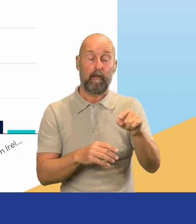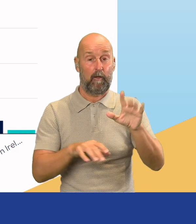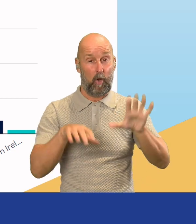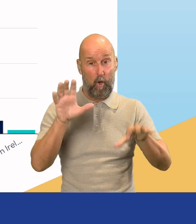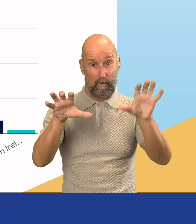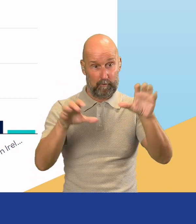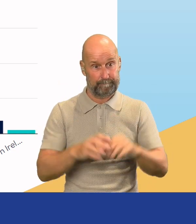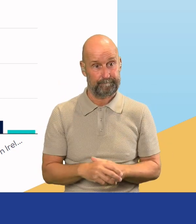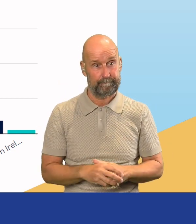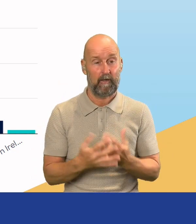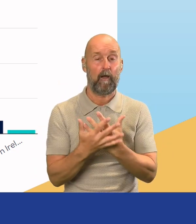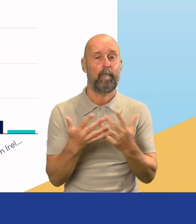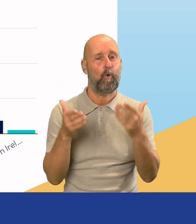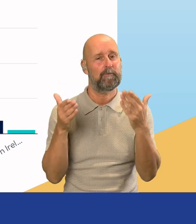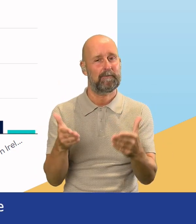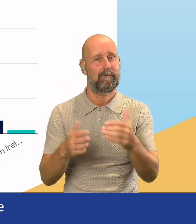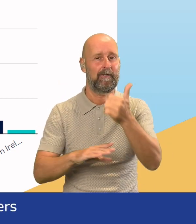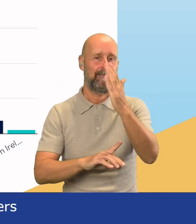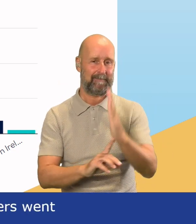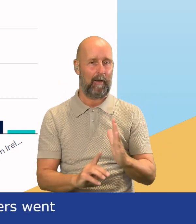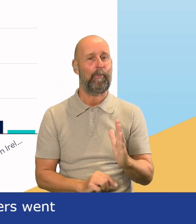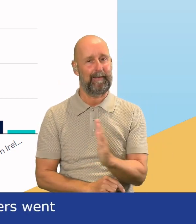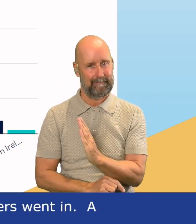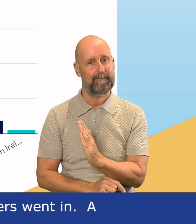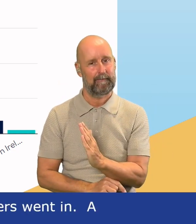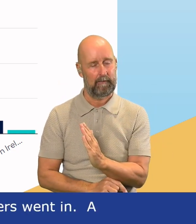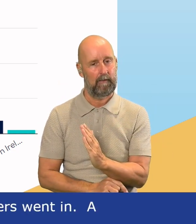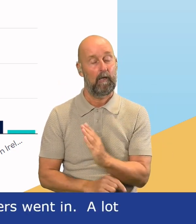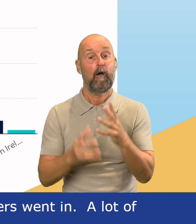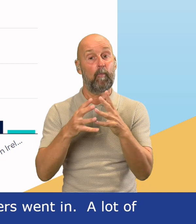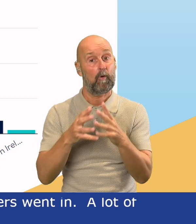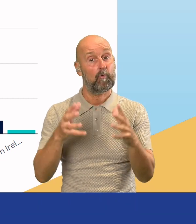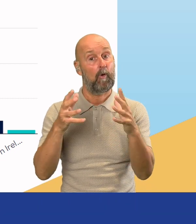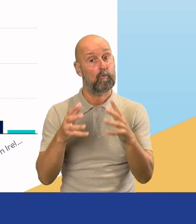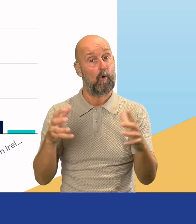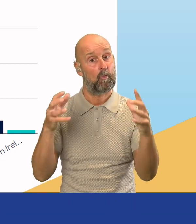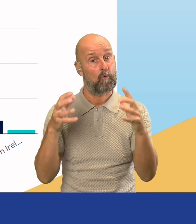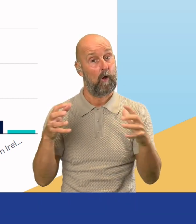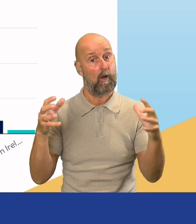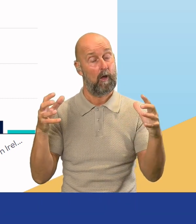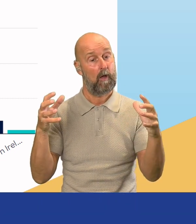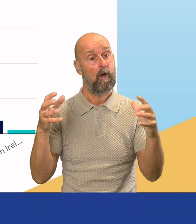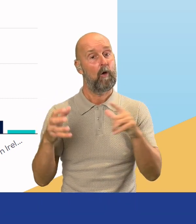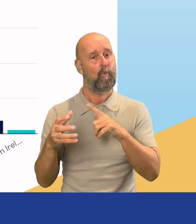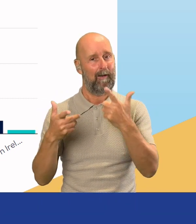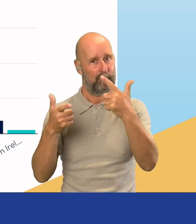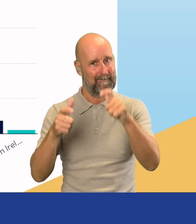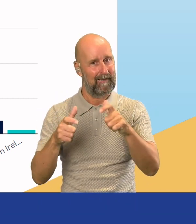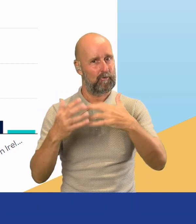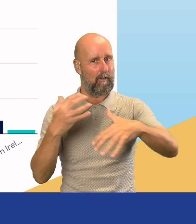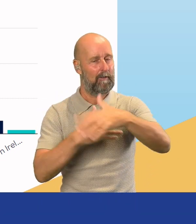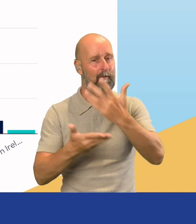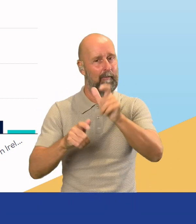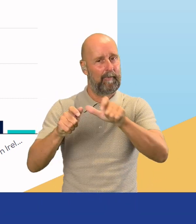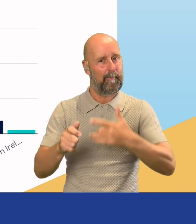Well, predominantly a lot of the chargers are in the southeast, but they're growing all the time. And that's usually down to residential density or